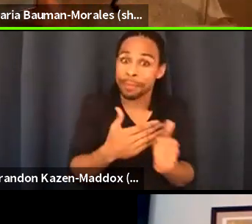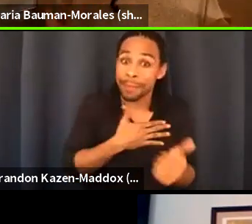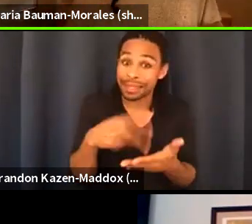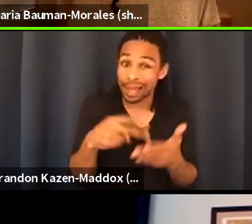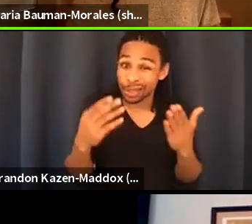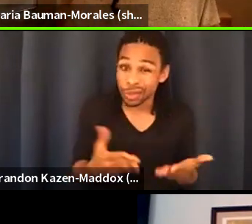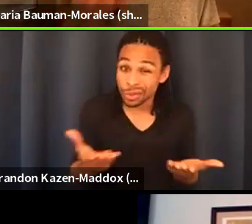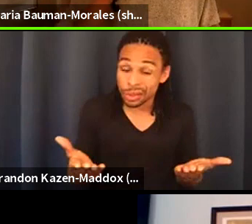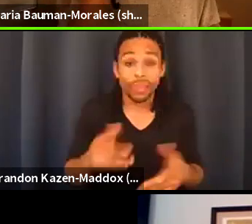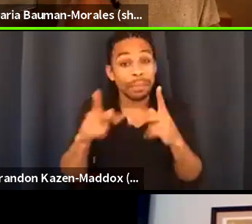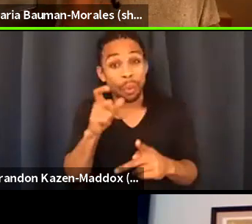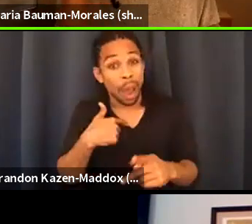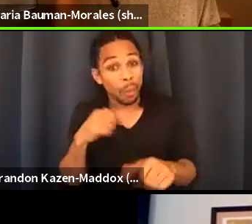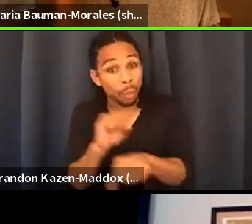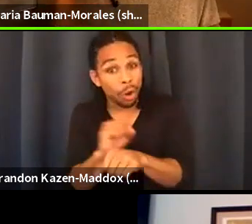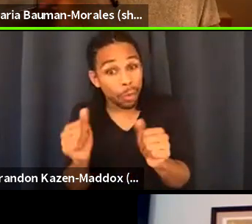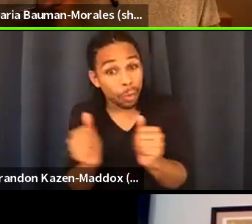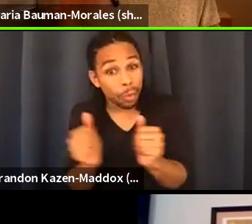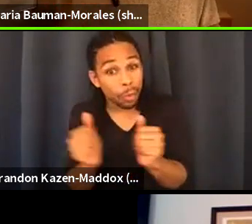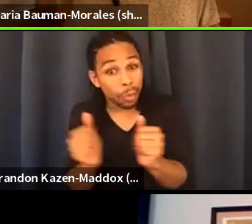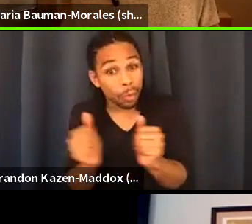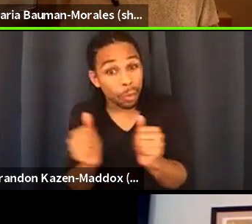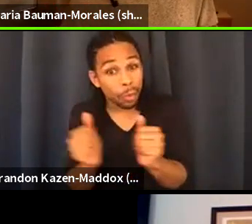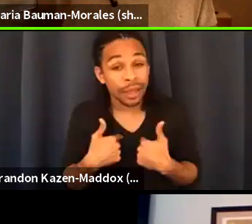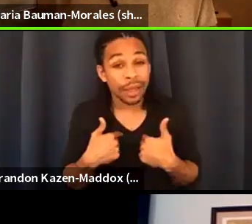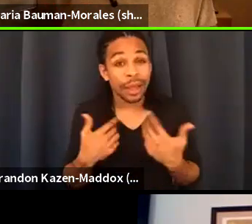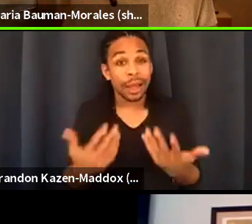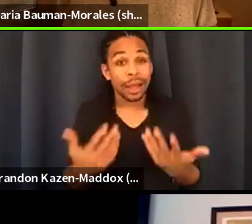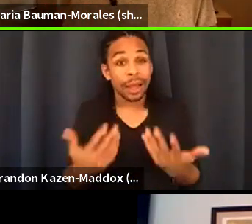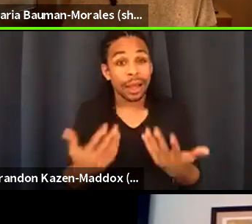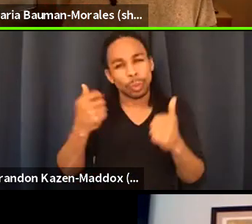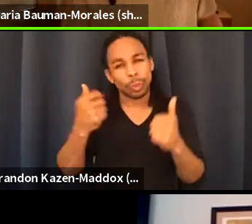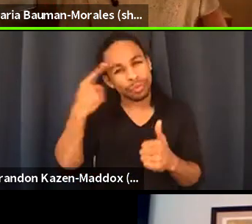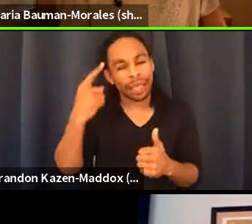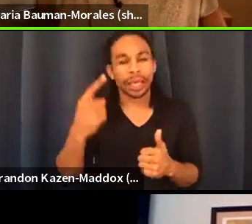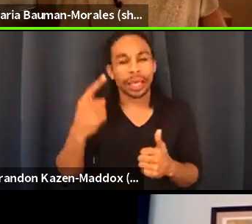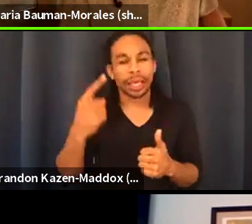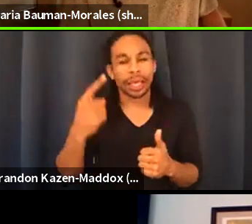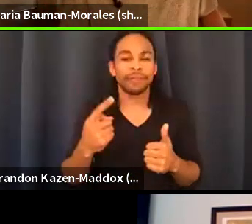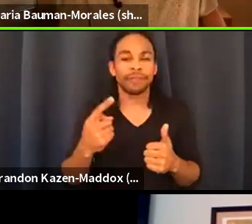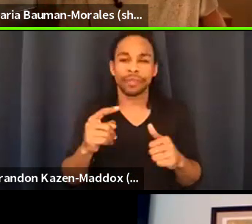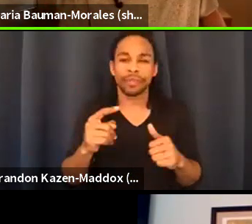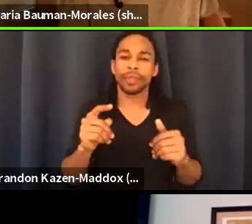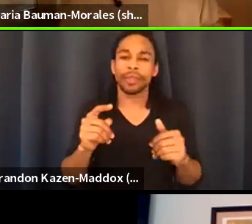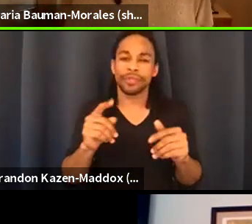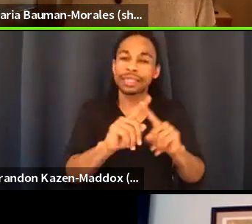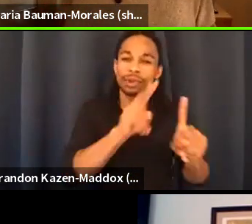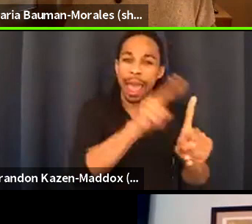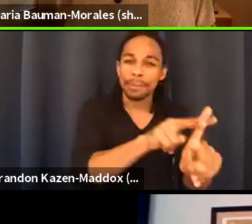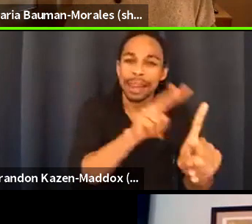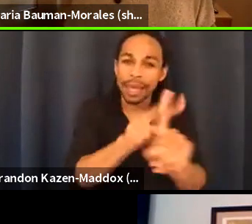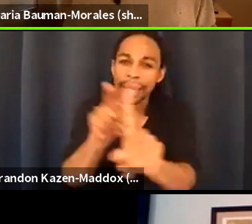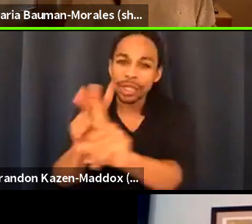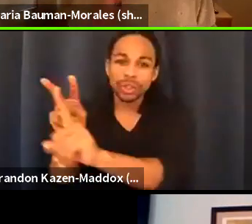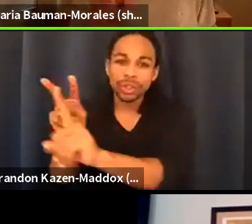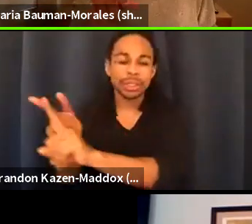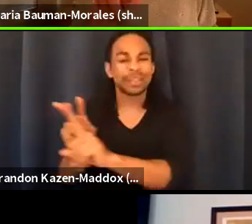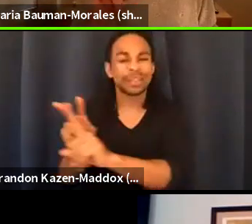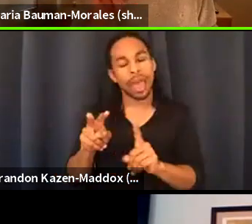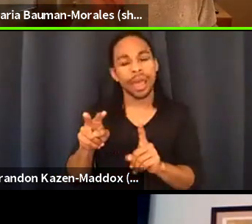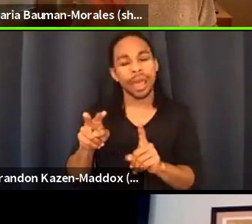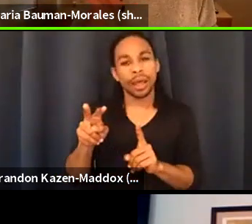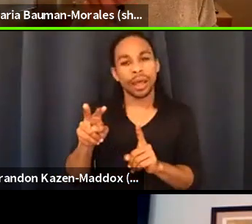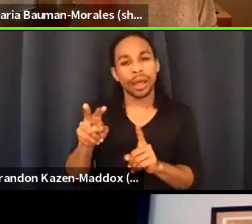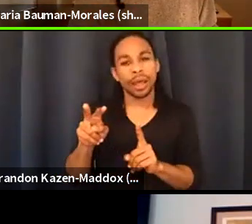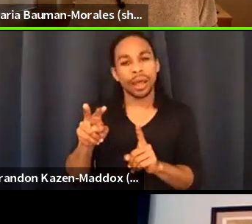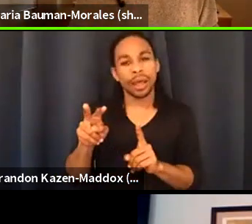I'm just thinking about all the applications for what you all are saying, because not all of us are in big relationships with large organizations. And I was seeing